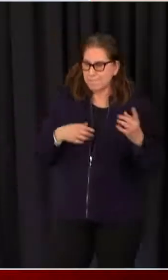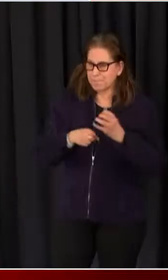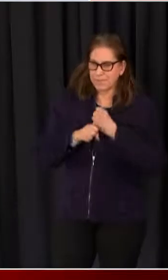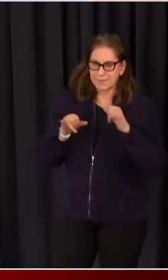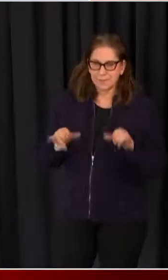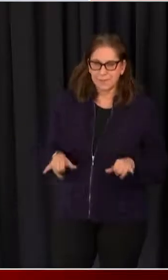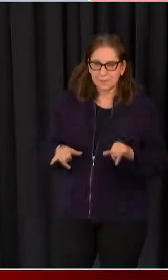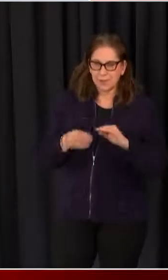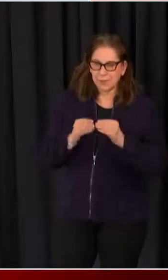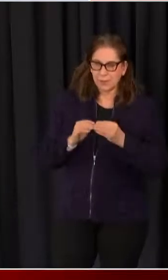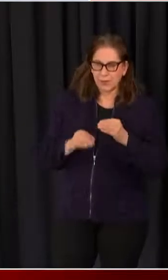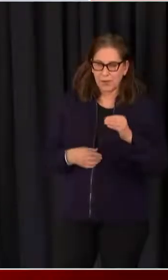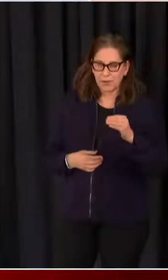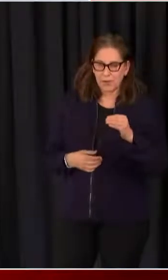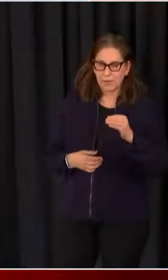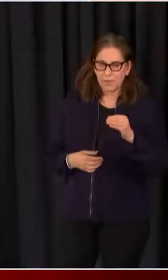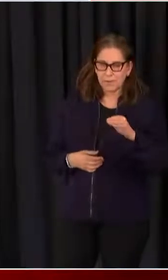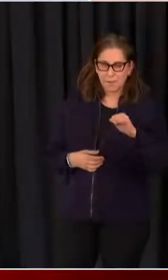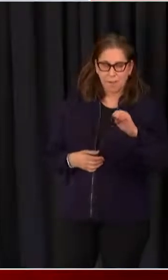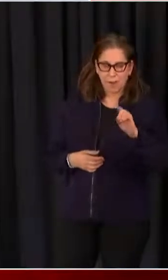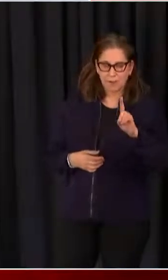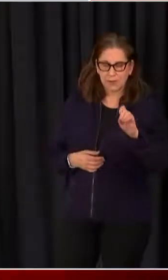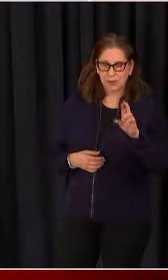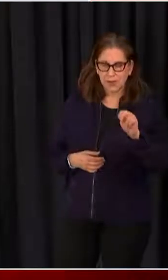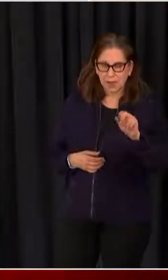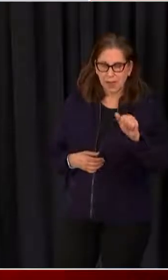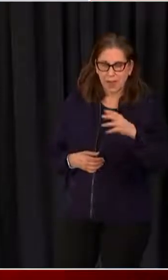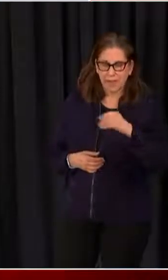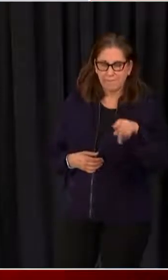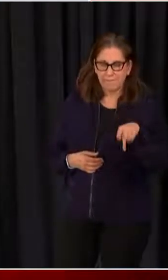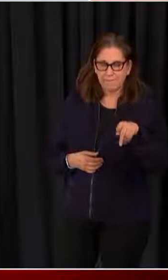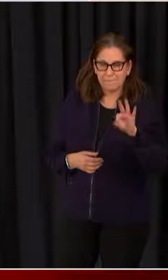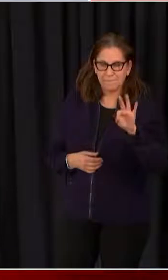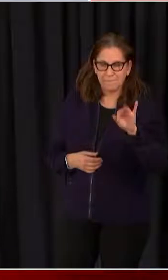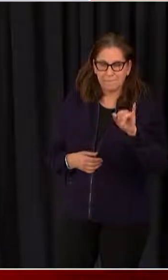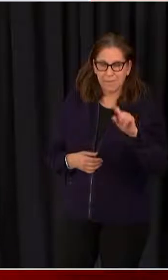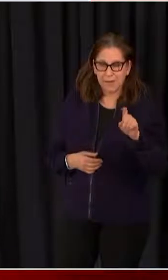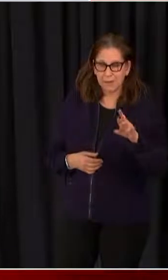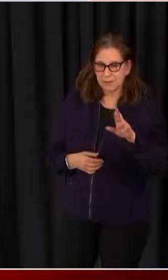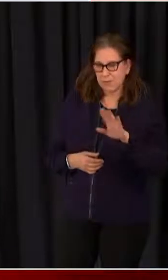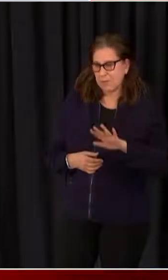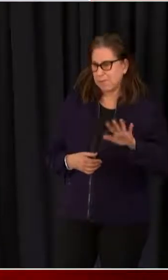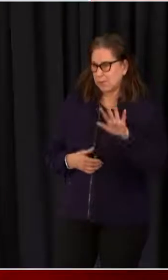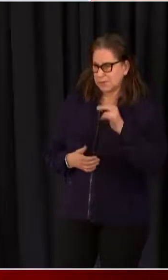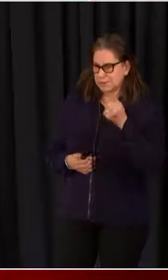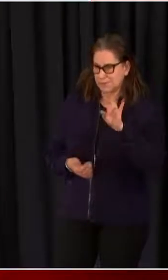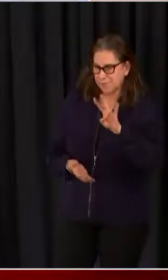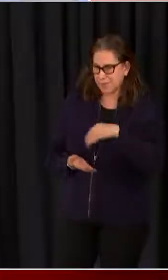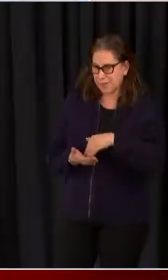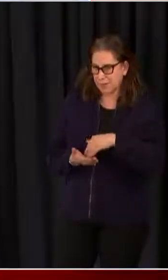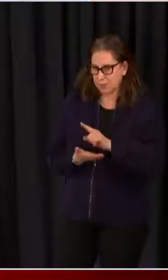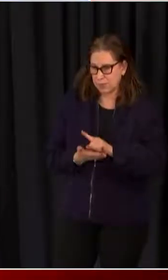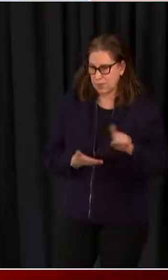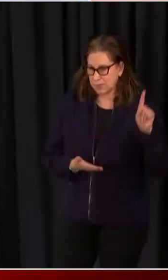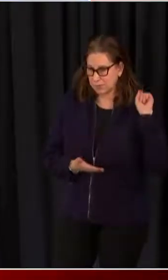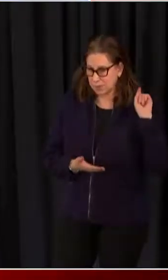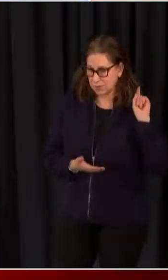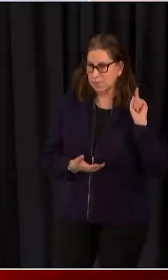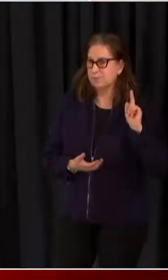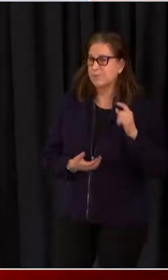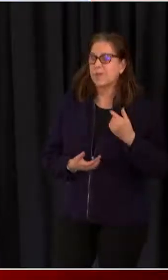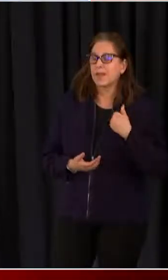of Moderna and Pfizer vaccines, which I think is around 17,000 or so. And then we had access to